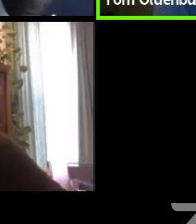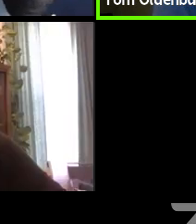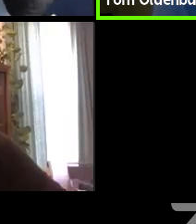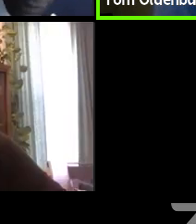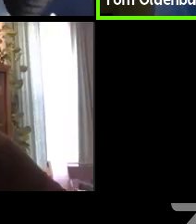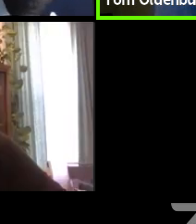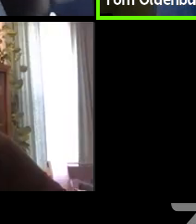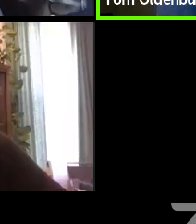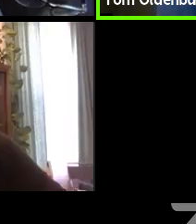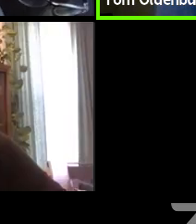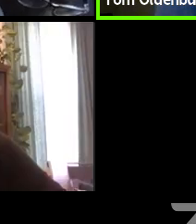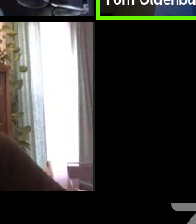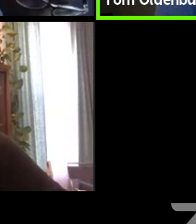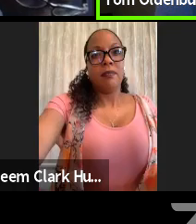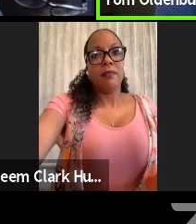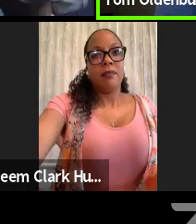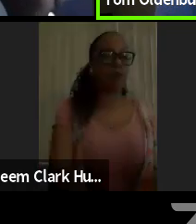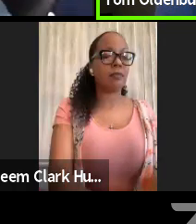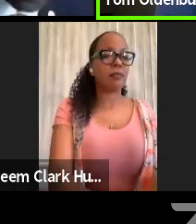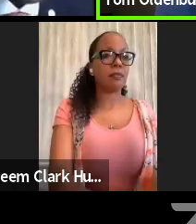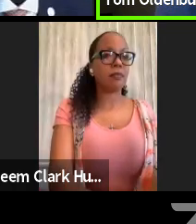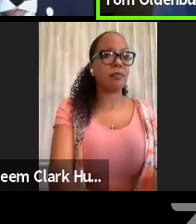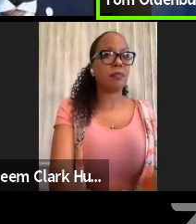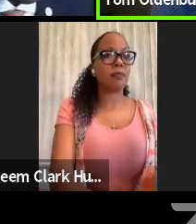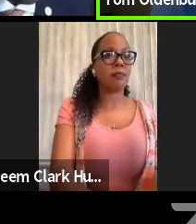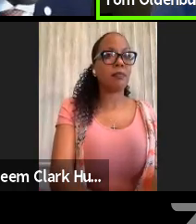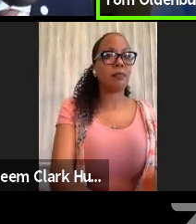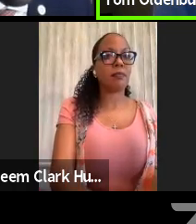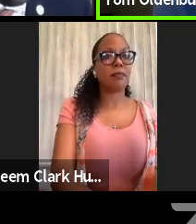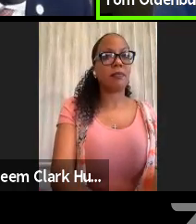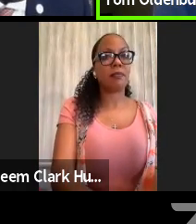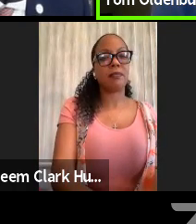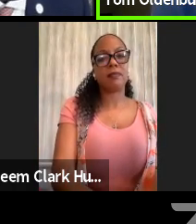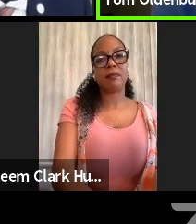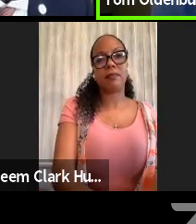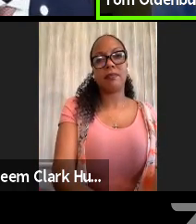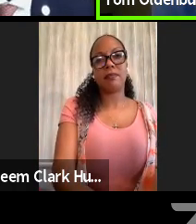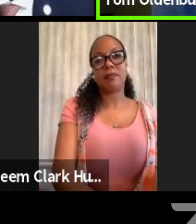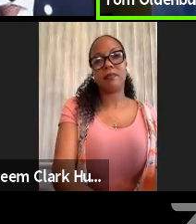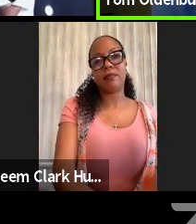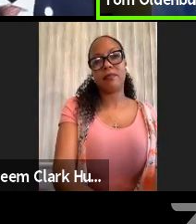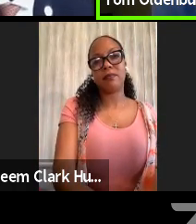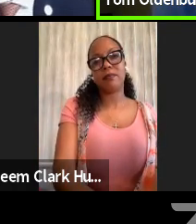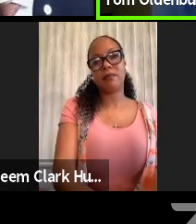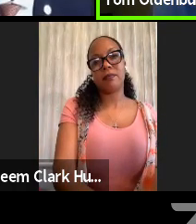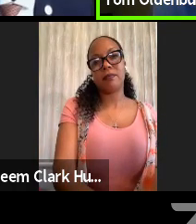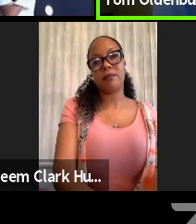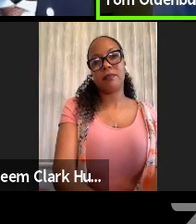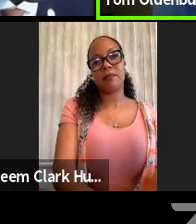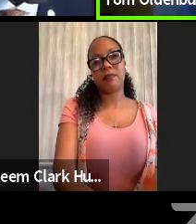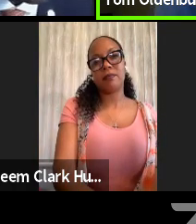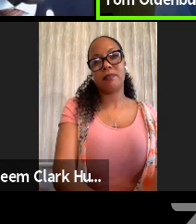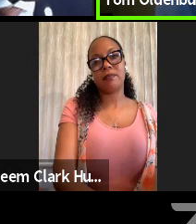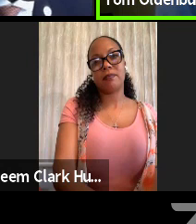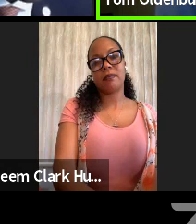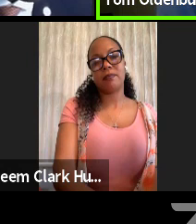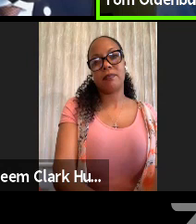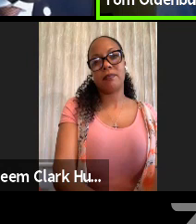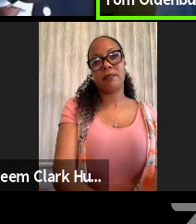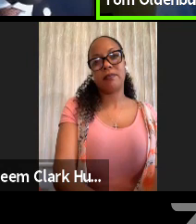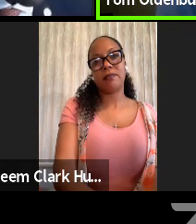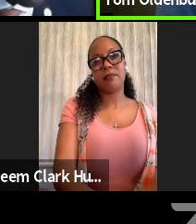total appropriation of CDBG funds, and we will insert CDA shall expend 1 million of